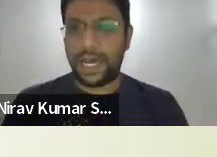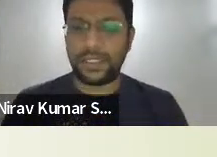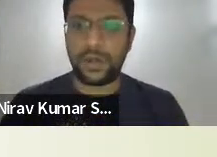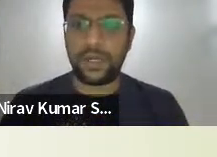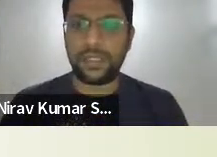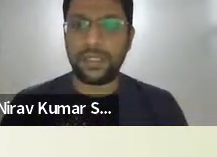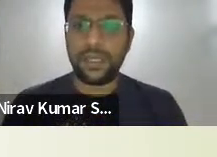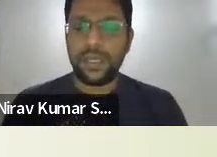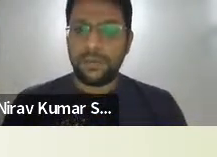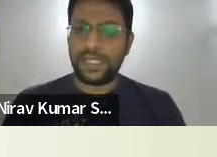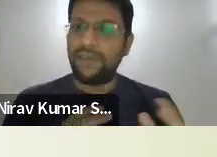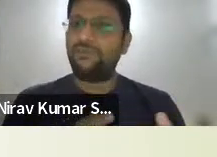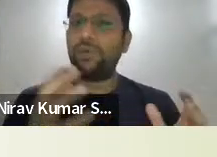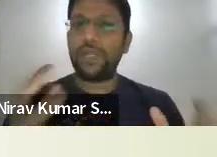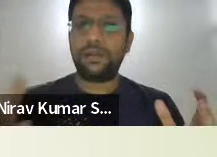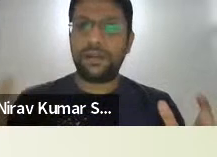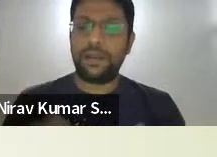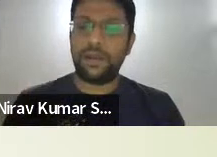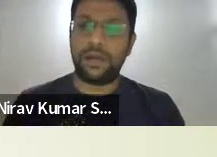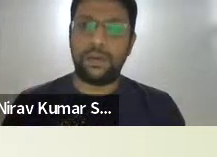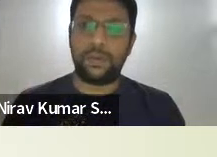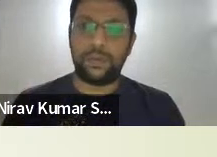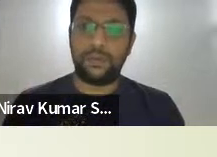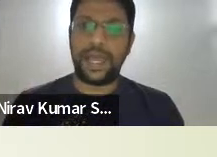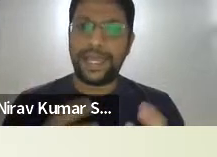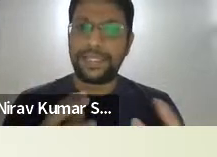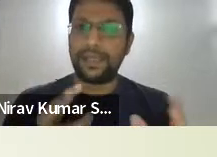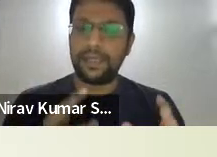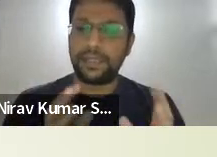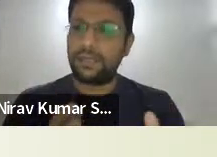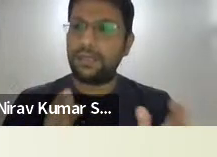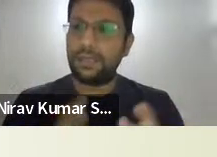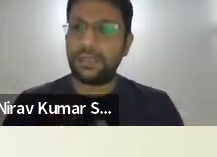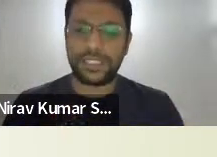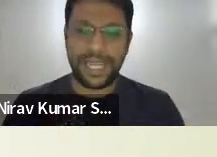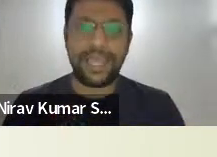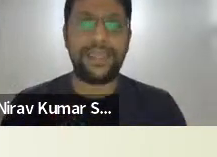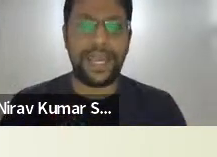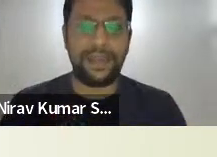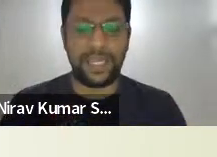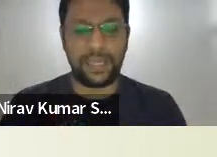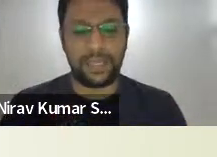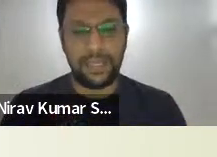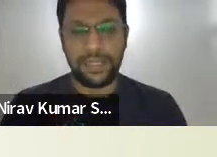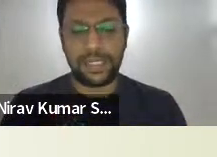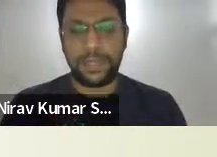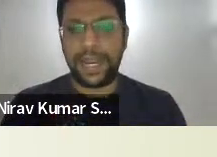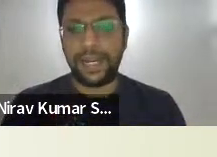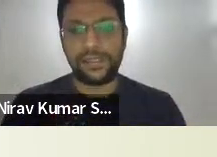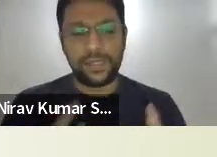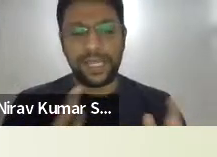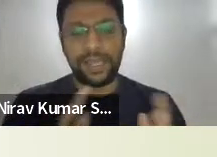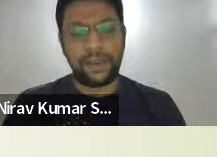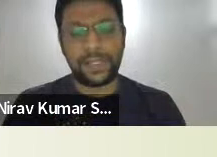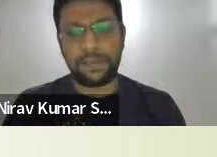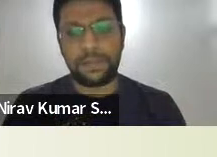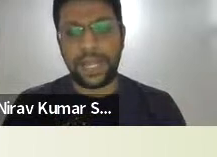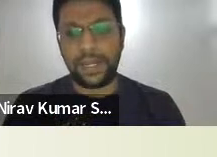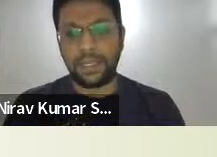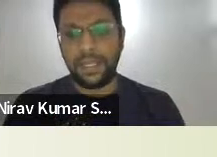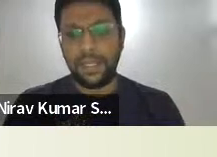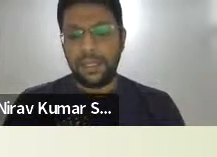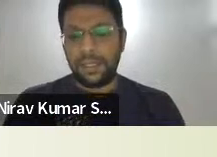for the larger audience, because everyone has a certain stake in having subtitles or same